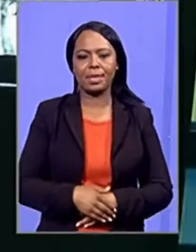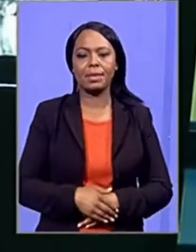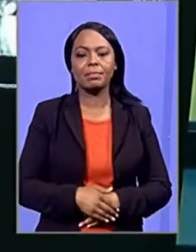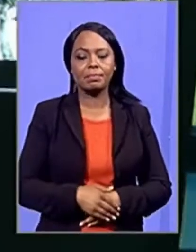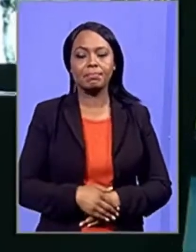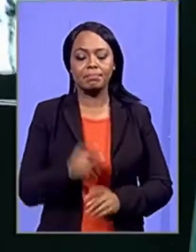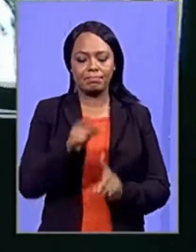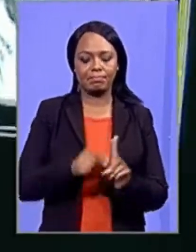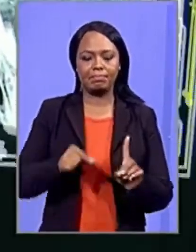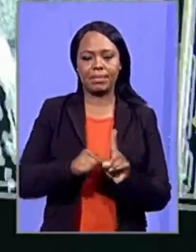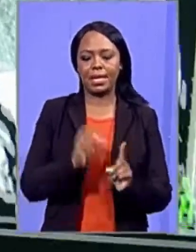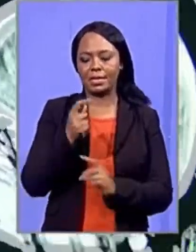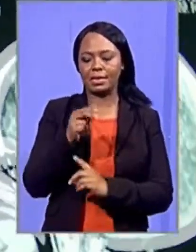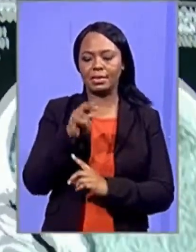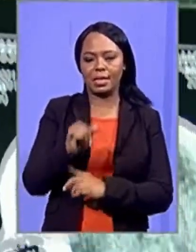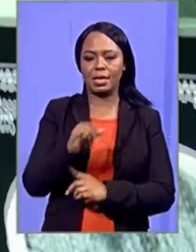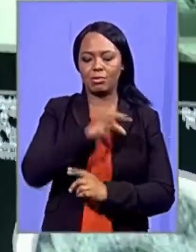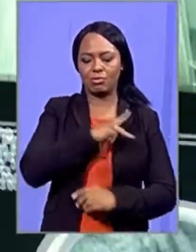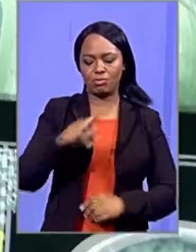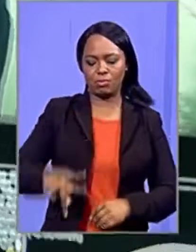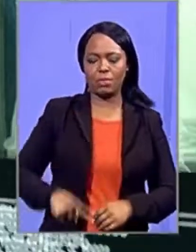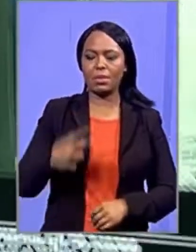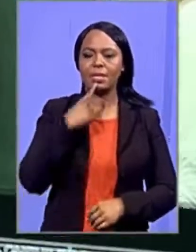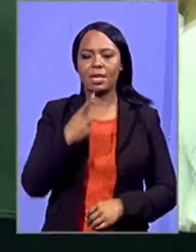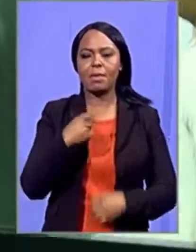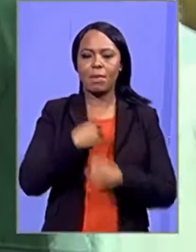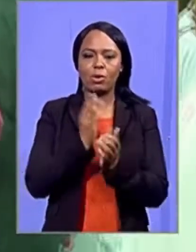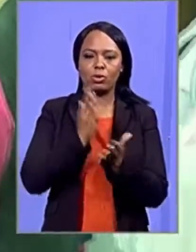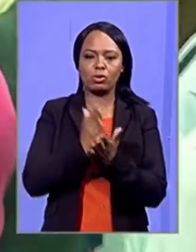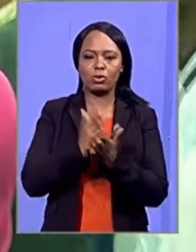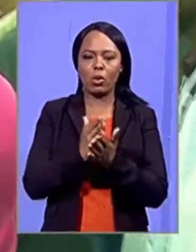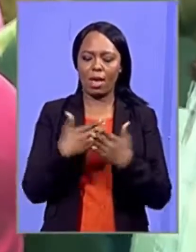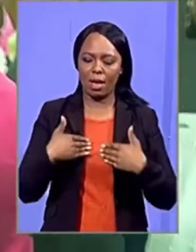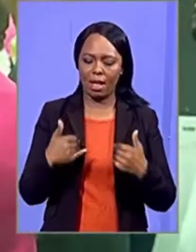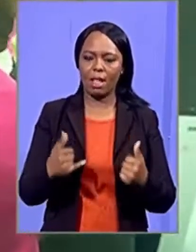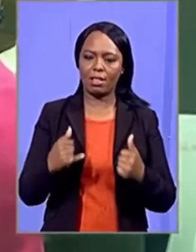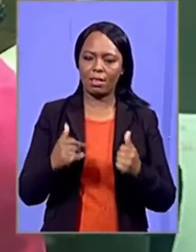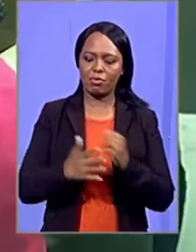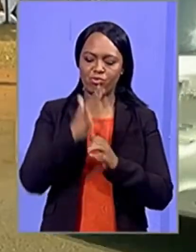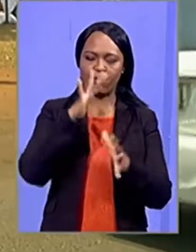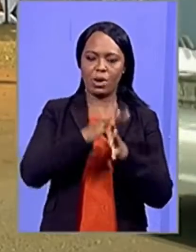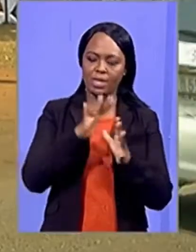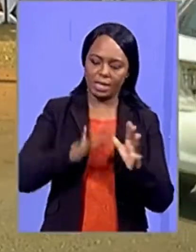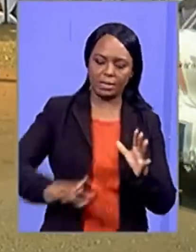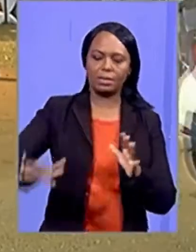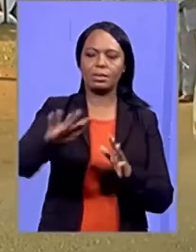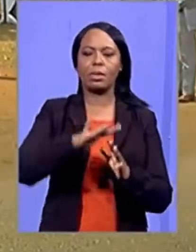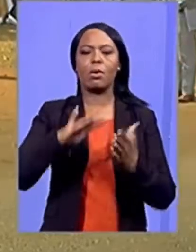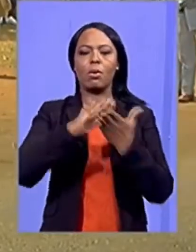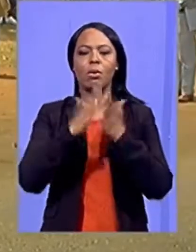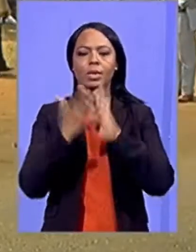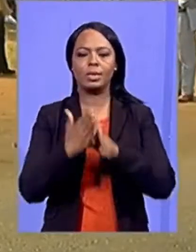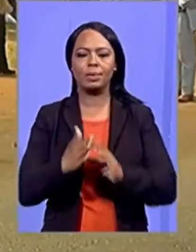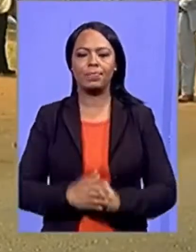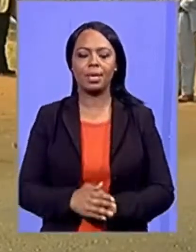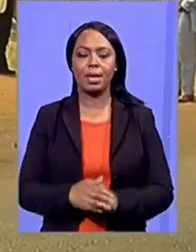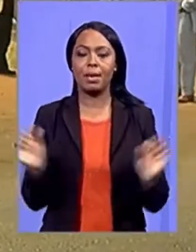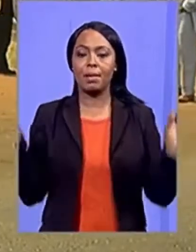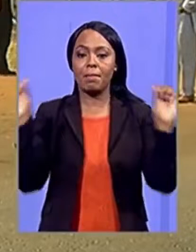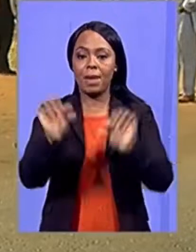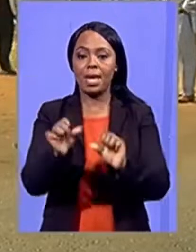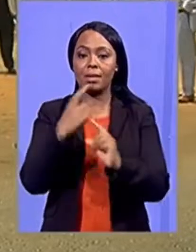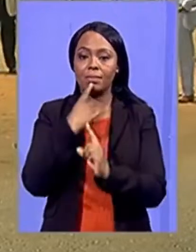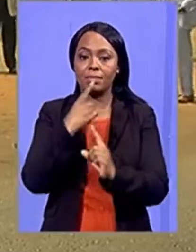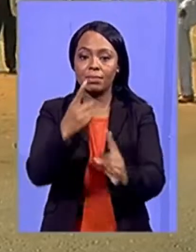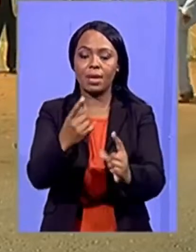Mathabata o re bona ke boinehelo ba hae ba o netefatsa bophelo bo ntlafetseng ba baahi. We are coming back here to say to our people that